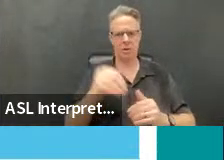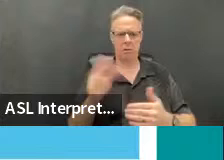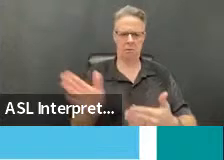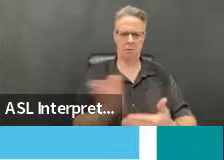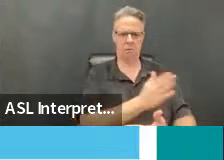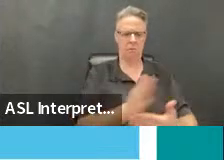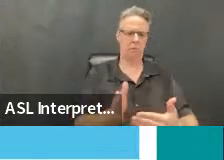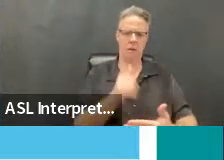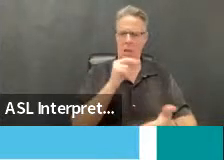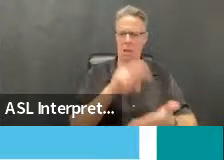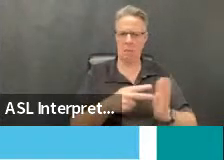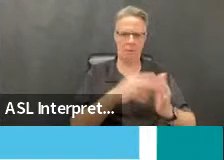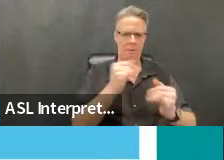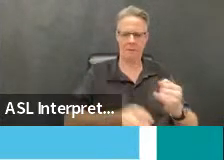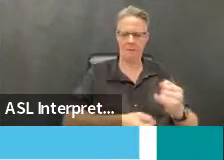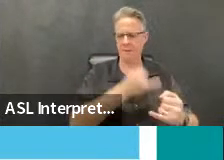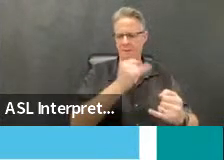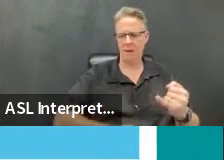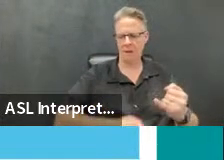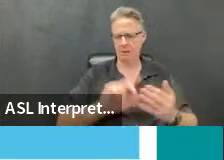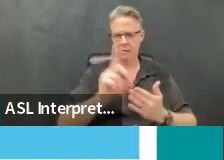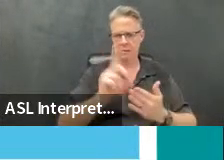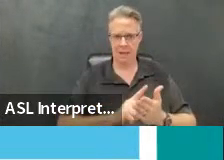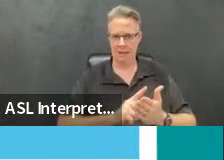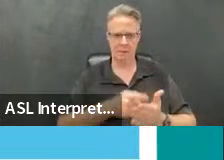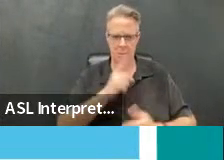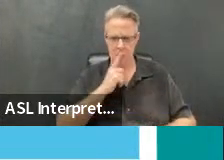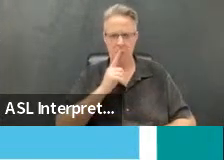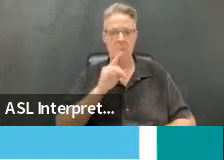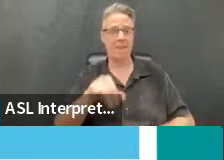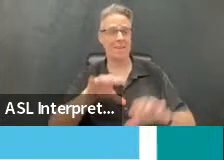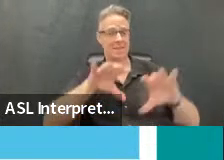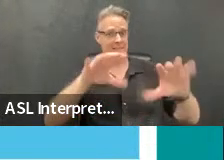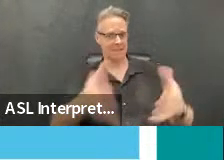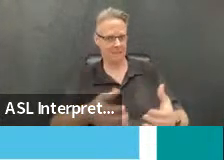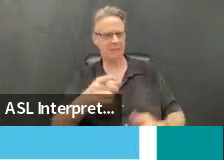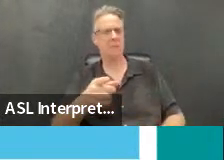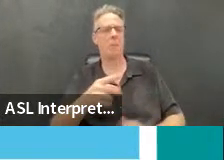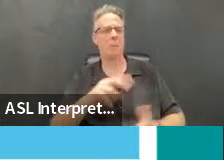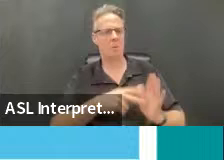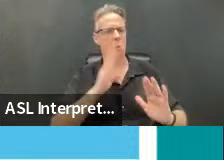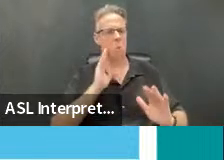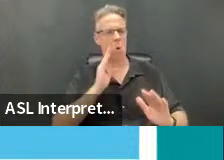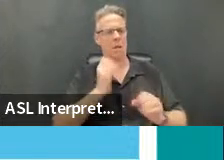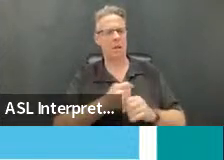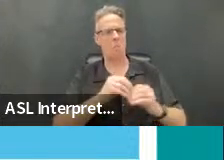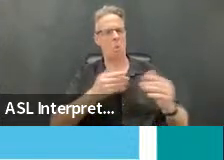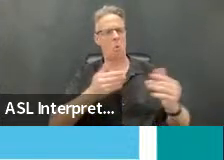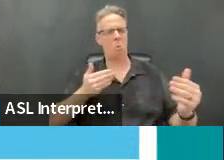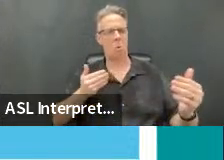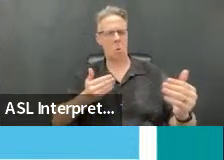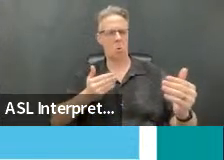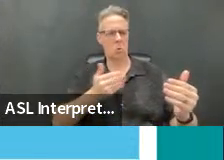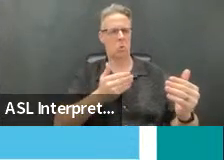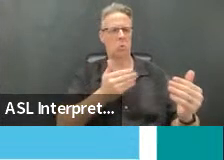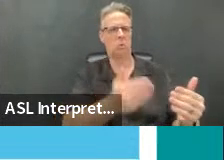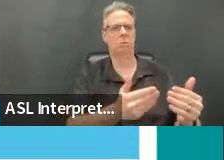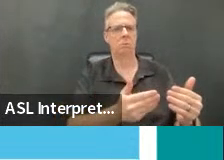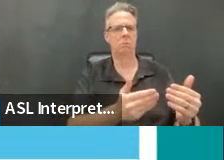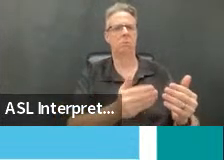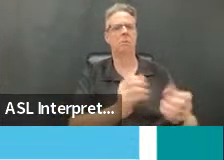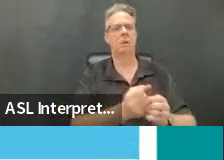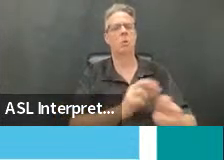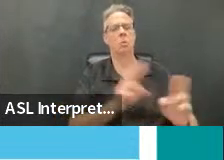not final designs that we are talking about, but this gets us steps closer to getting to a